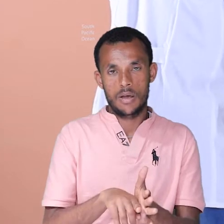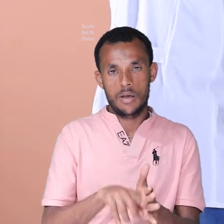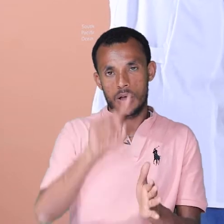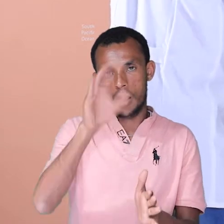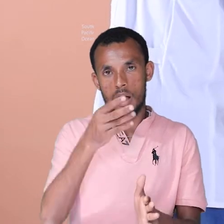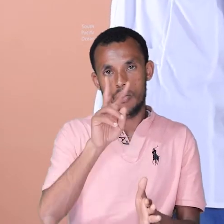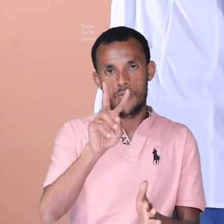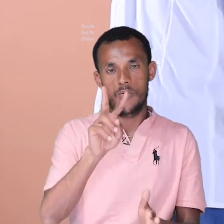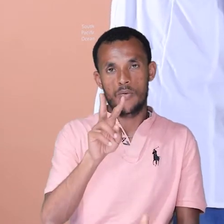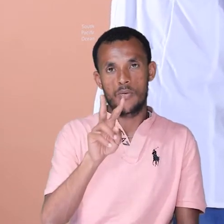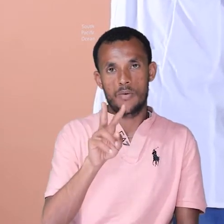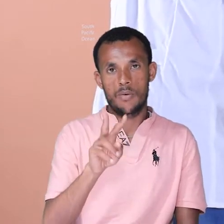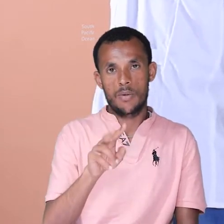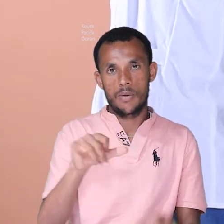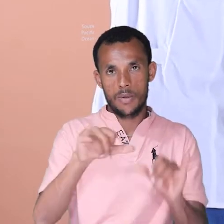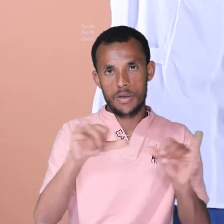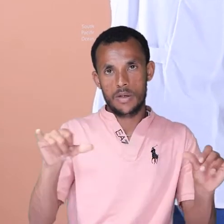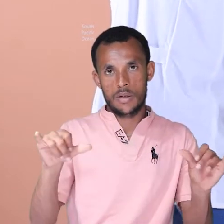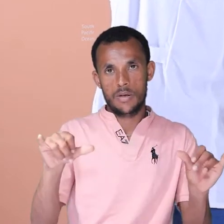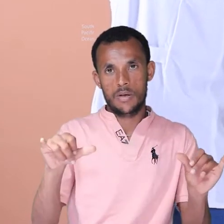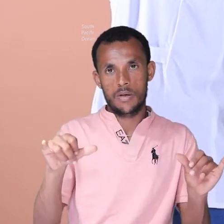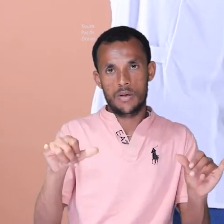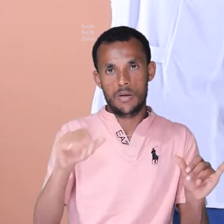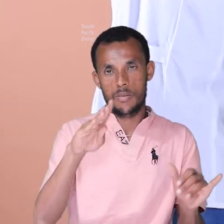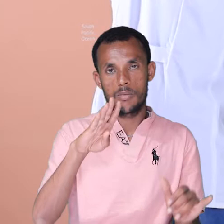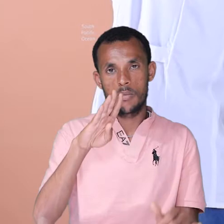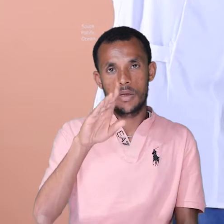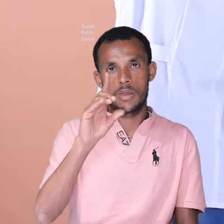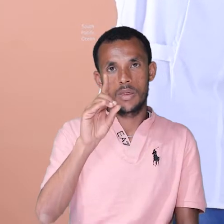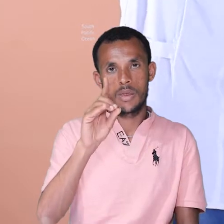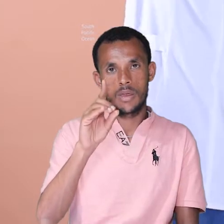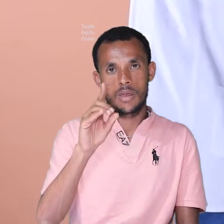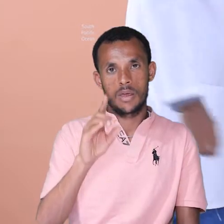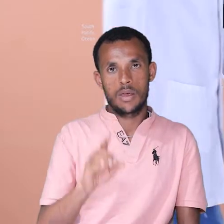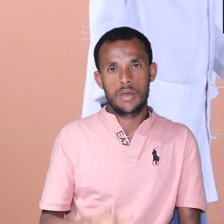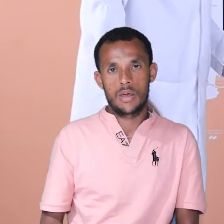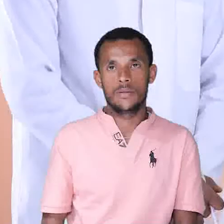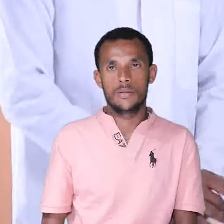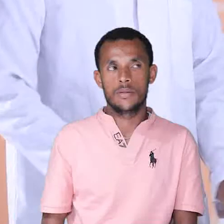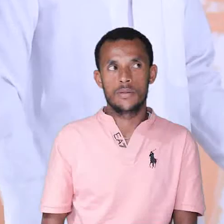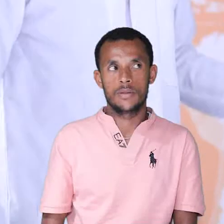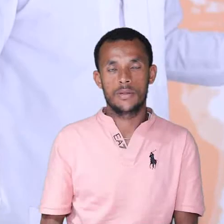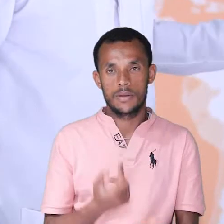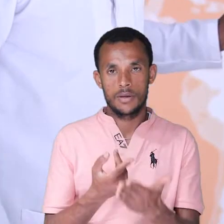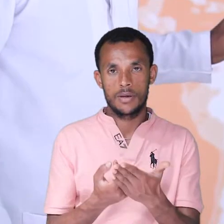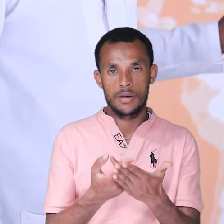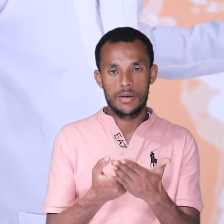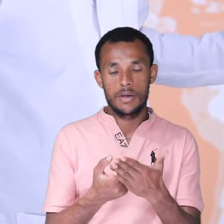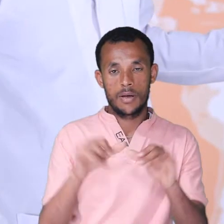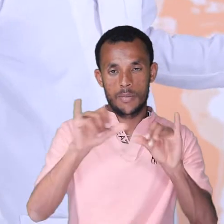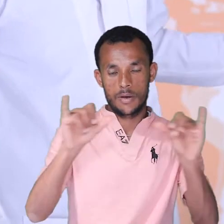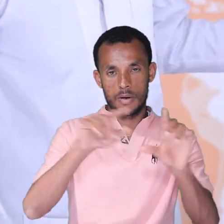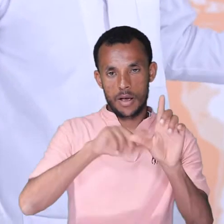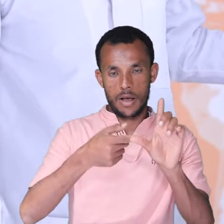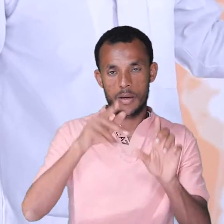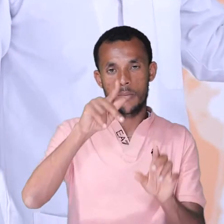half of measures of BD. This is the idea. Here, measures of